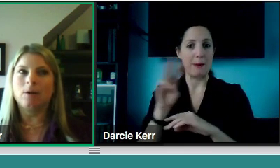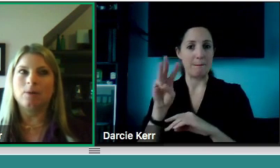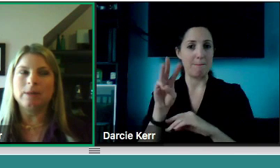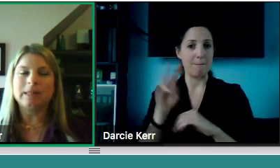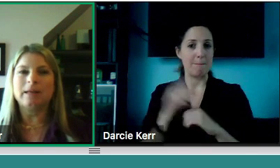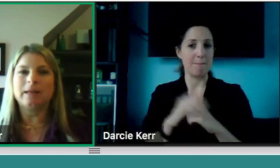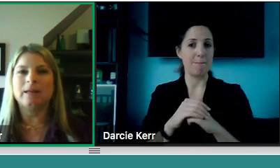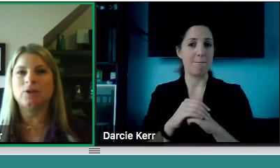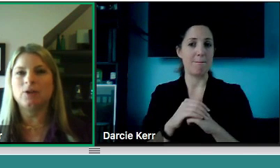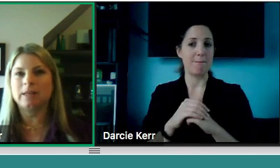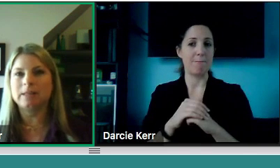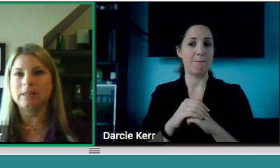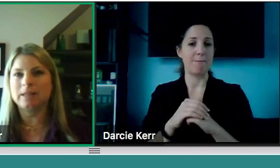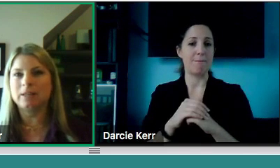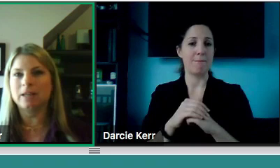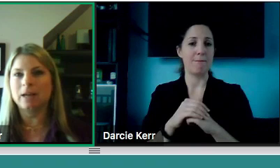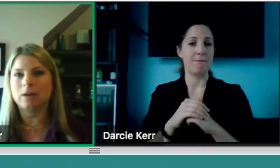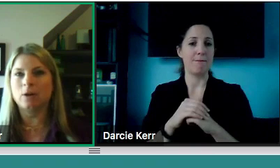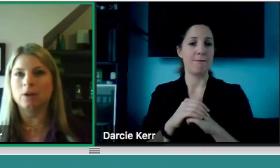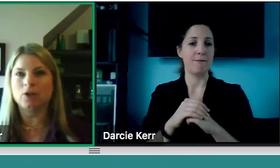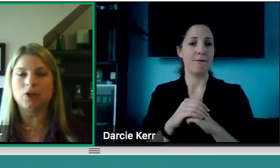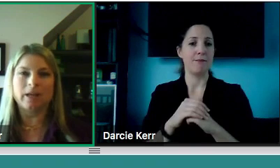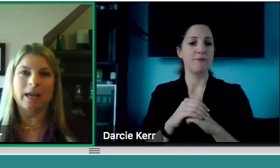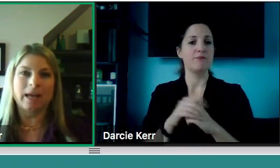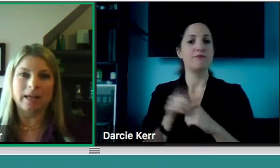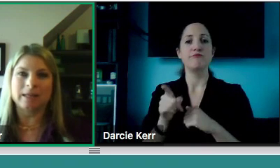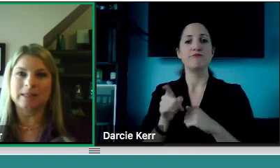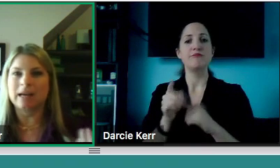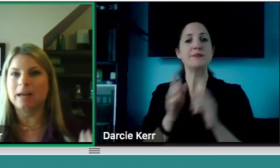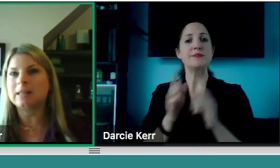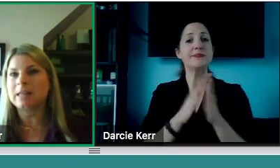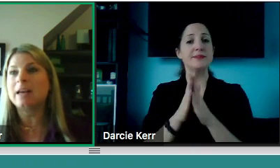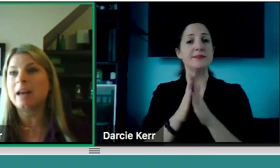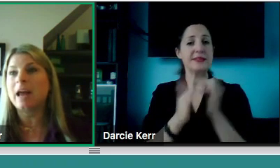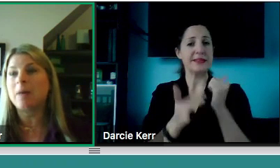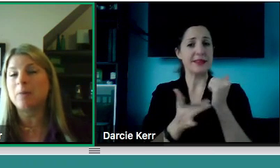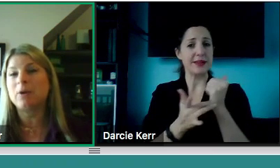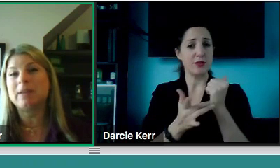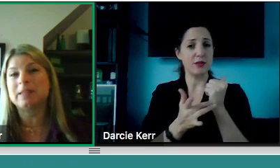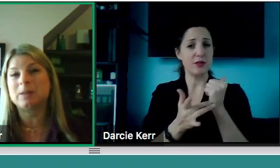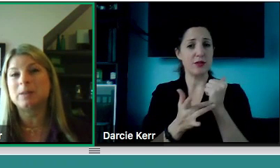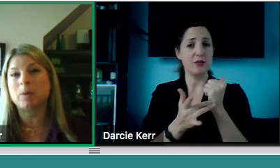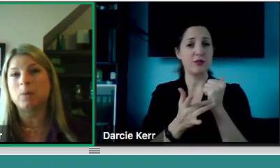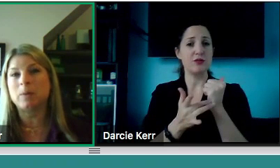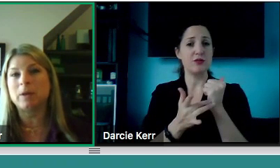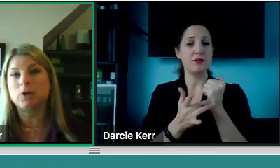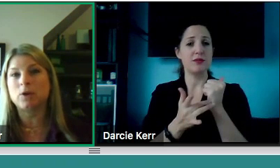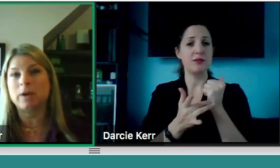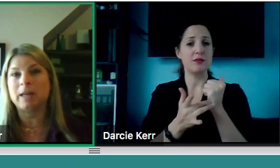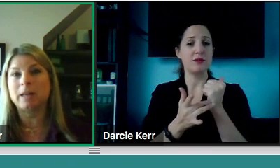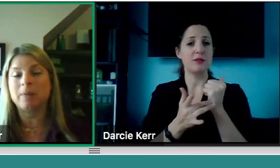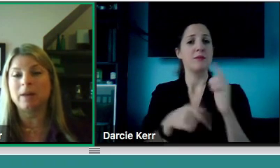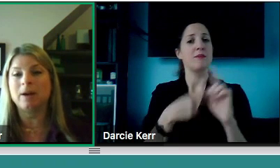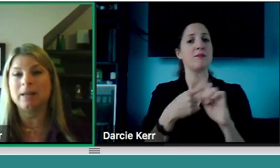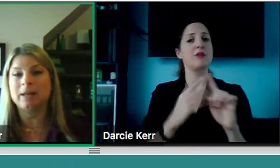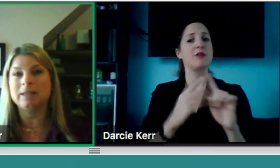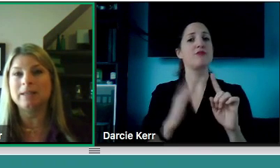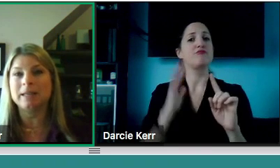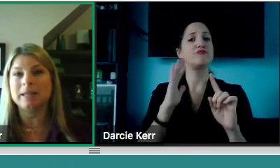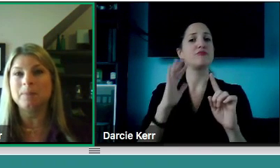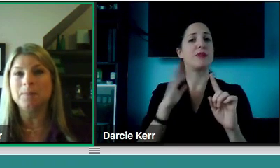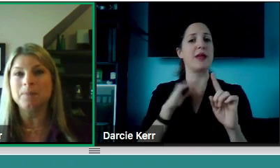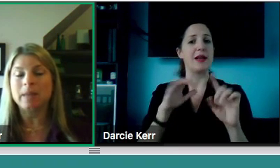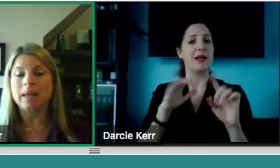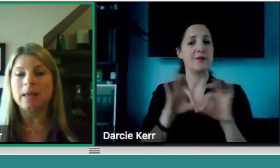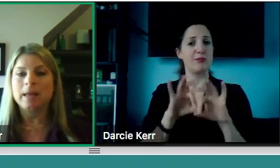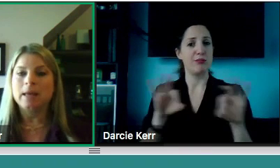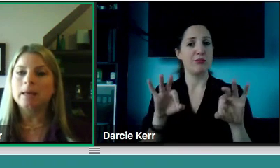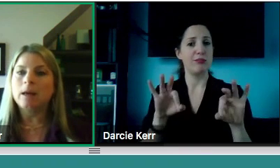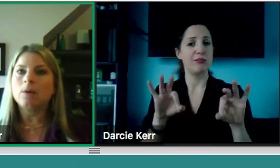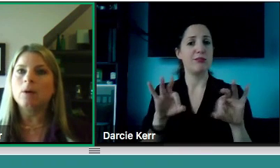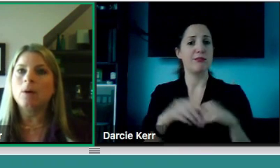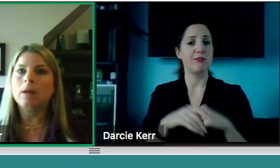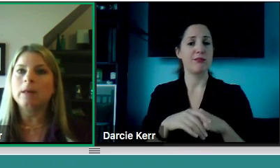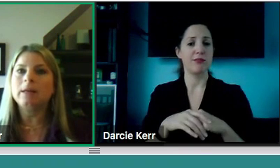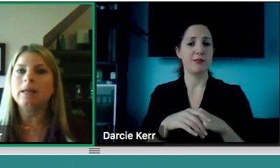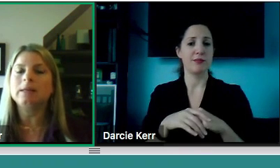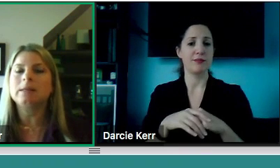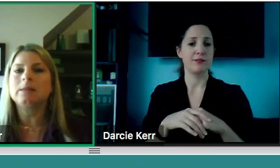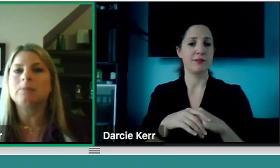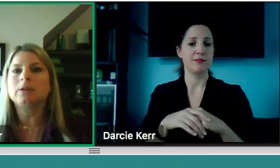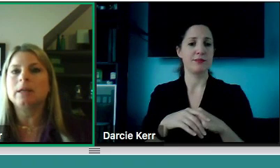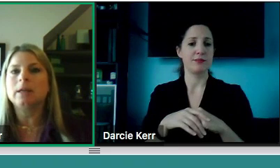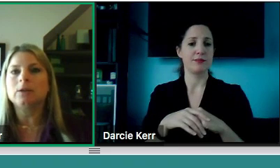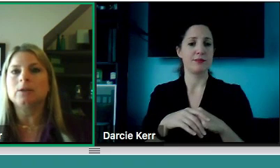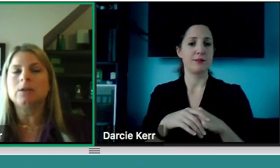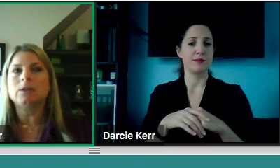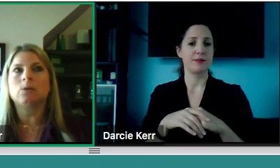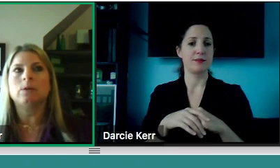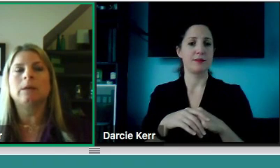He always had an interest in technology and has a previous diploma in training behind him. Now, Colin,